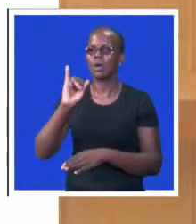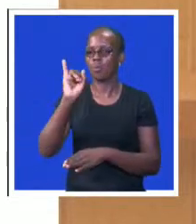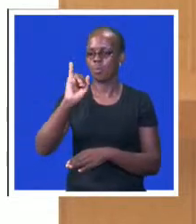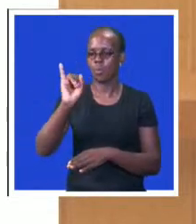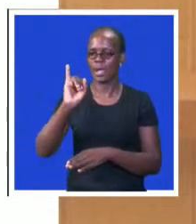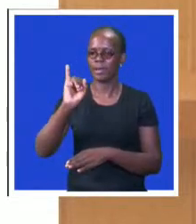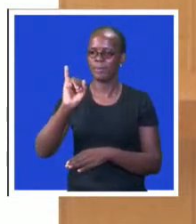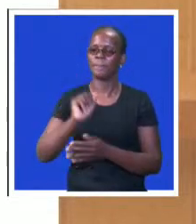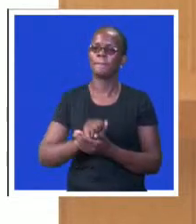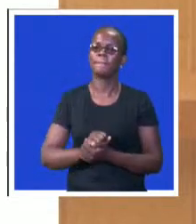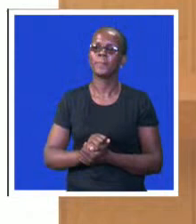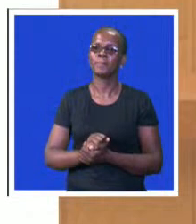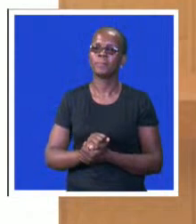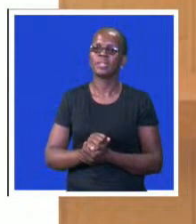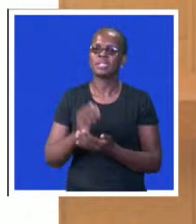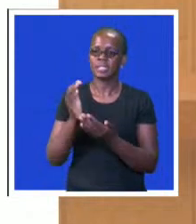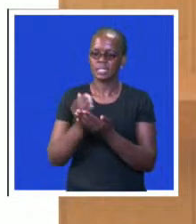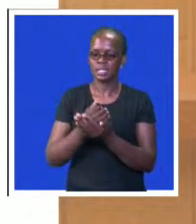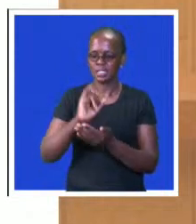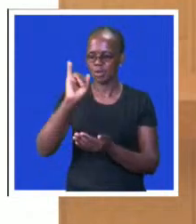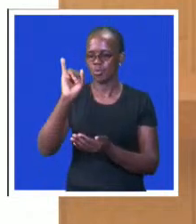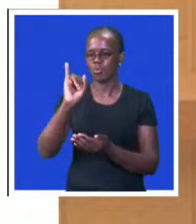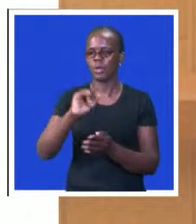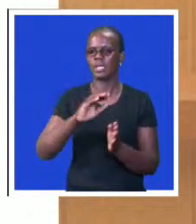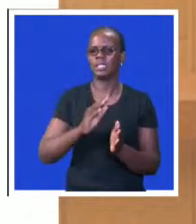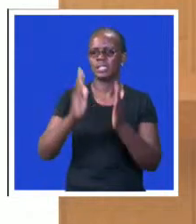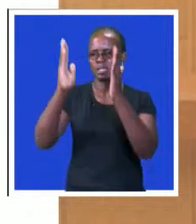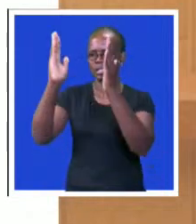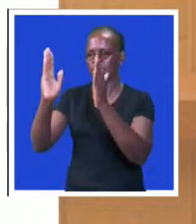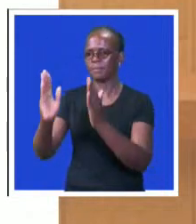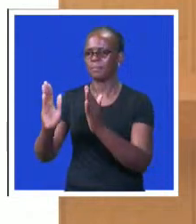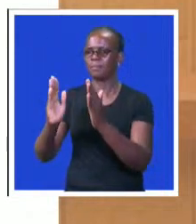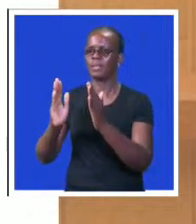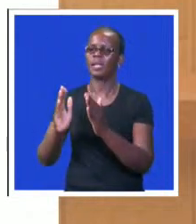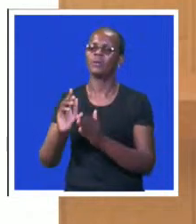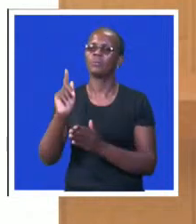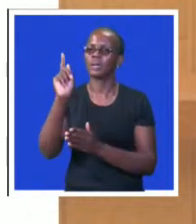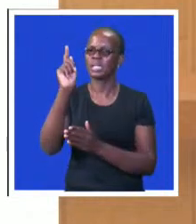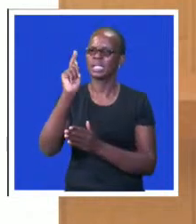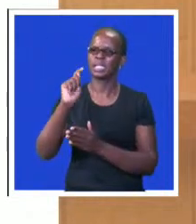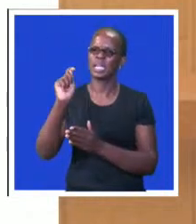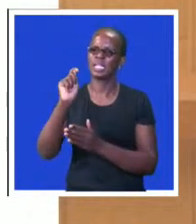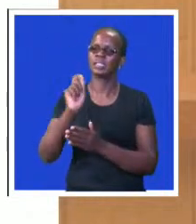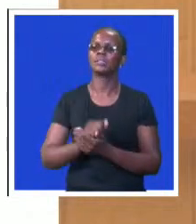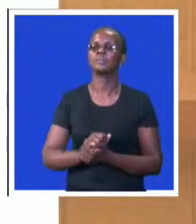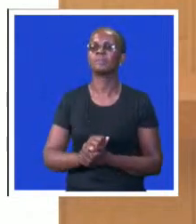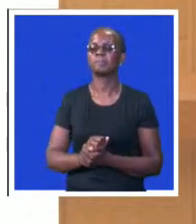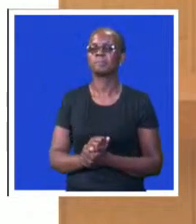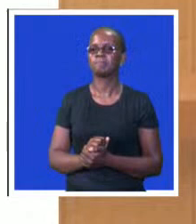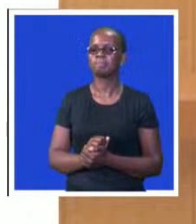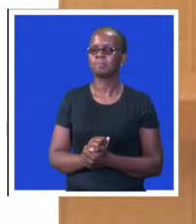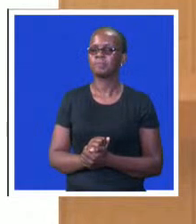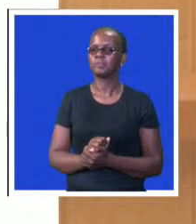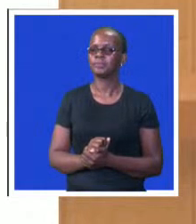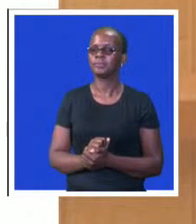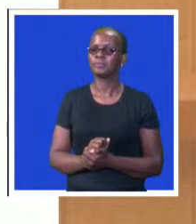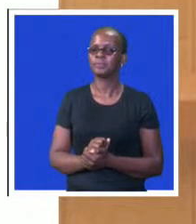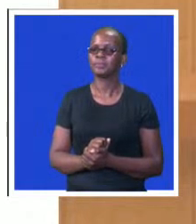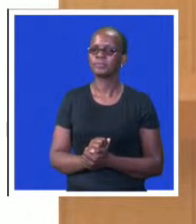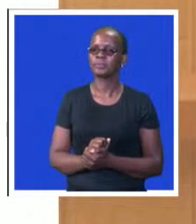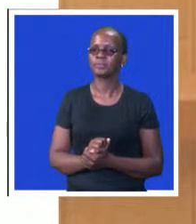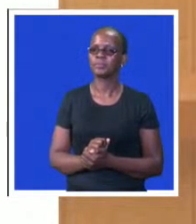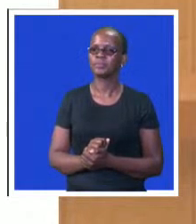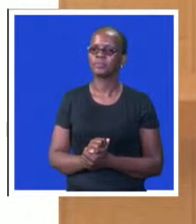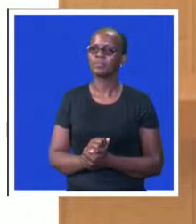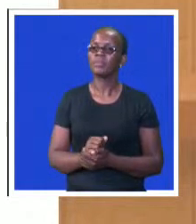hundreds, and we are going to have 1 under the tens. So now our 0